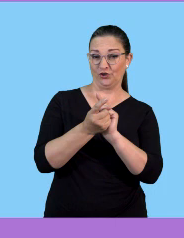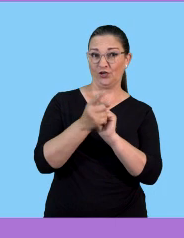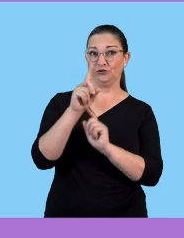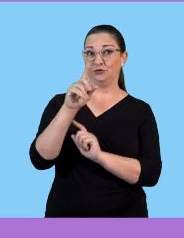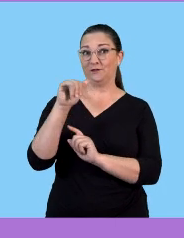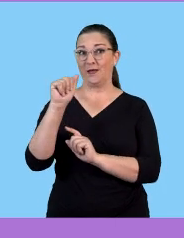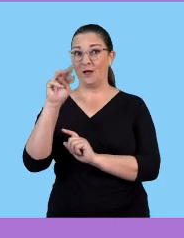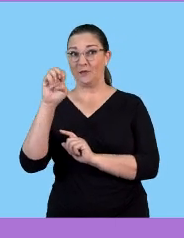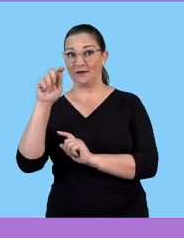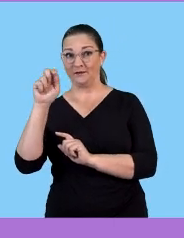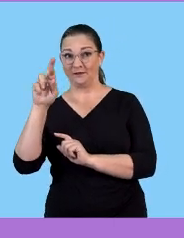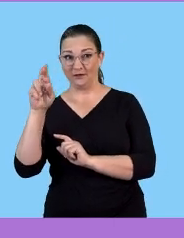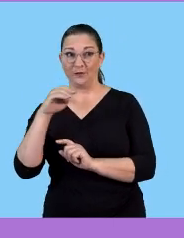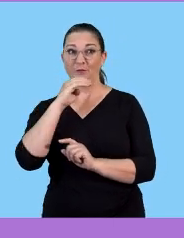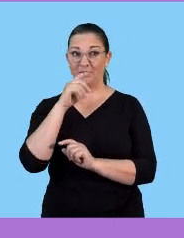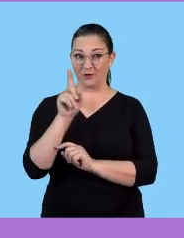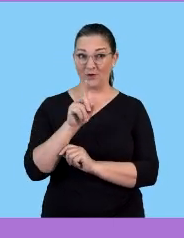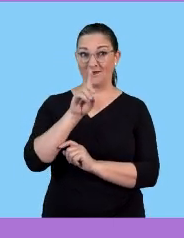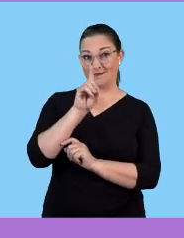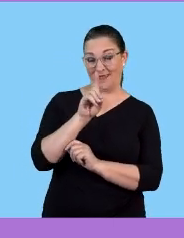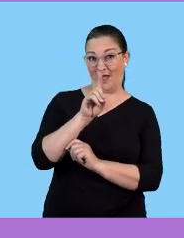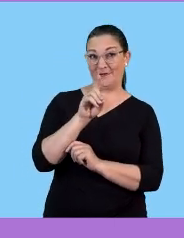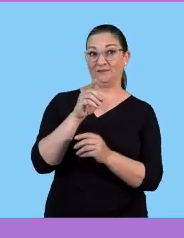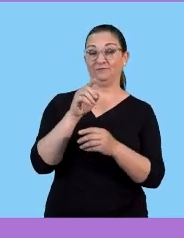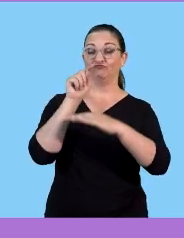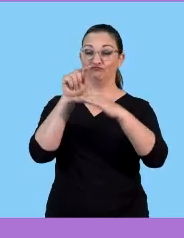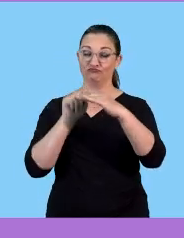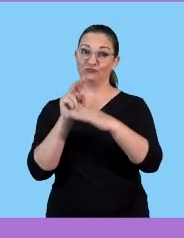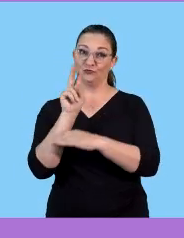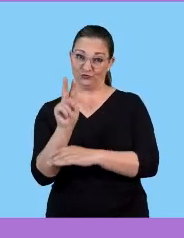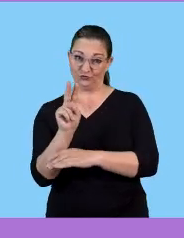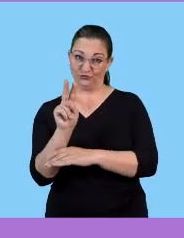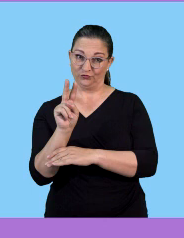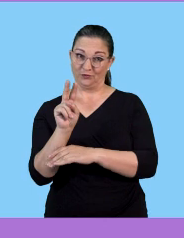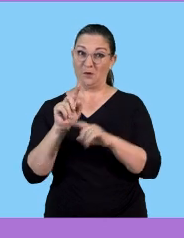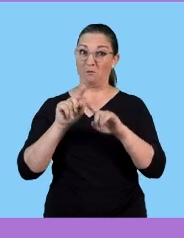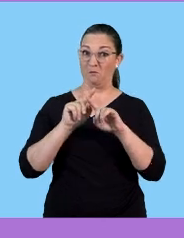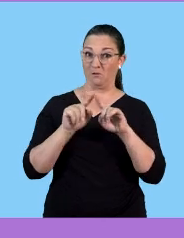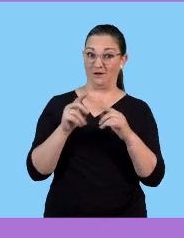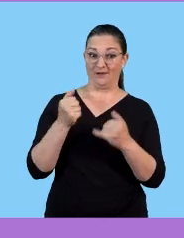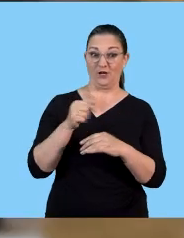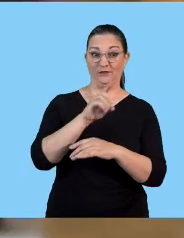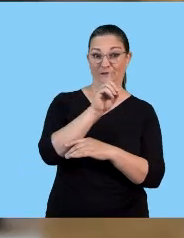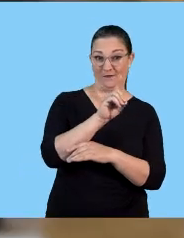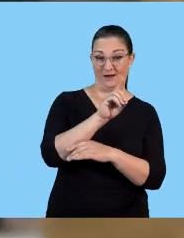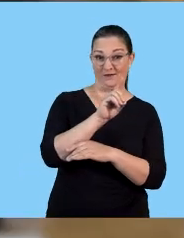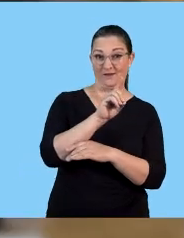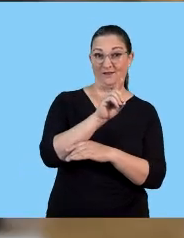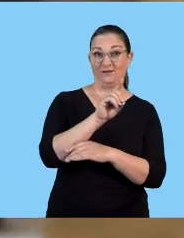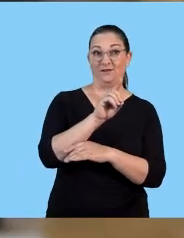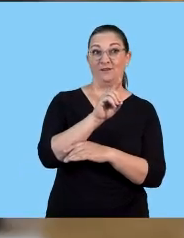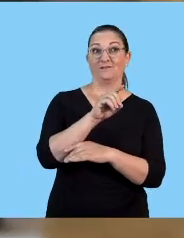To convert radius, it's the diameter divided by 2. To convert diameter, it's